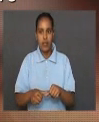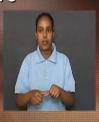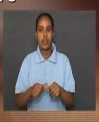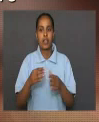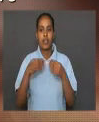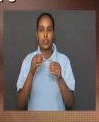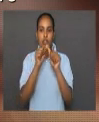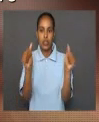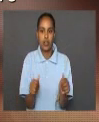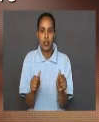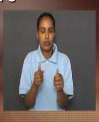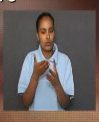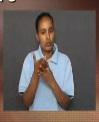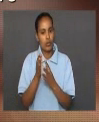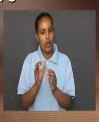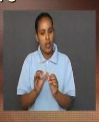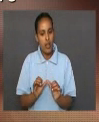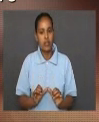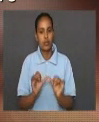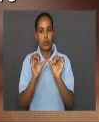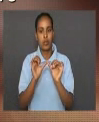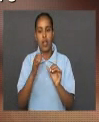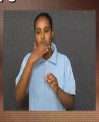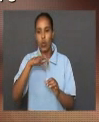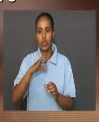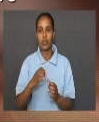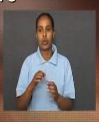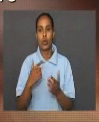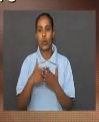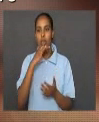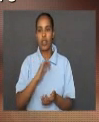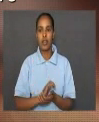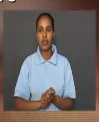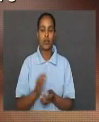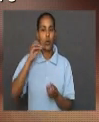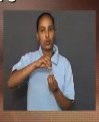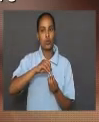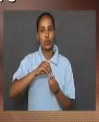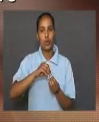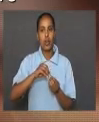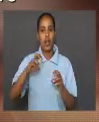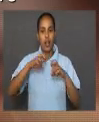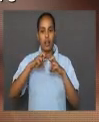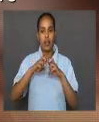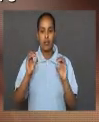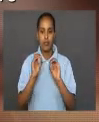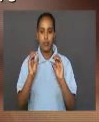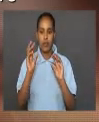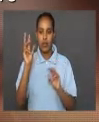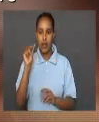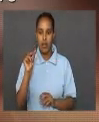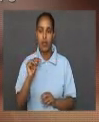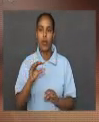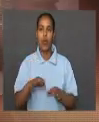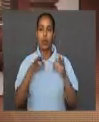given shape through exposure to heat. It is also electrically